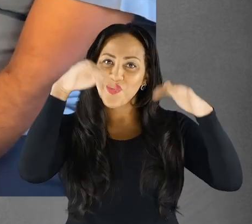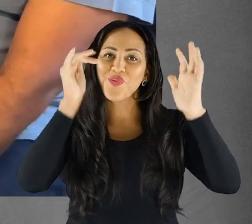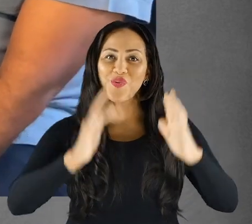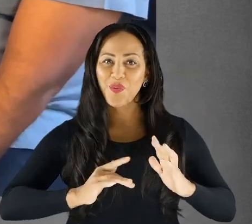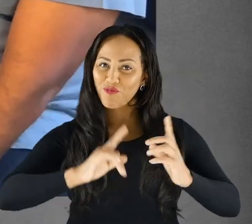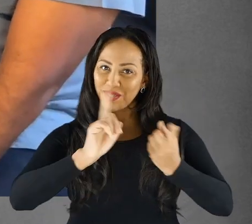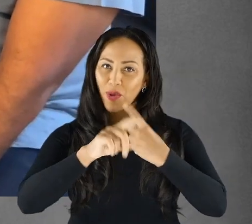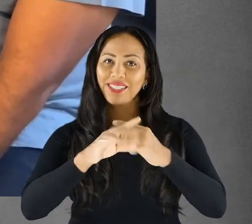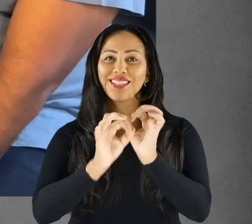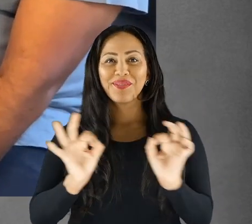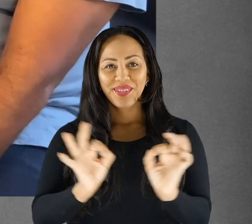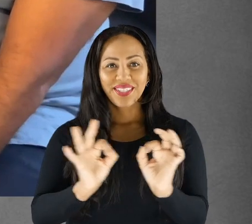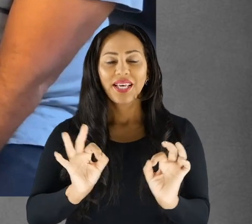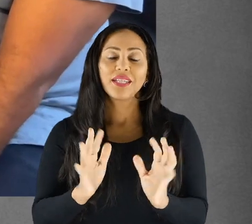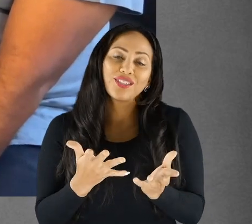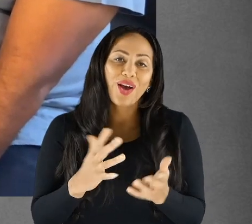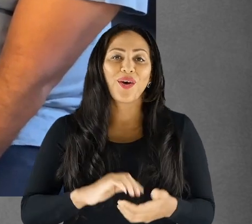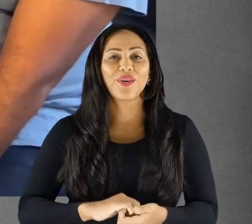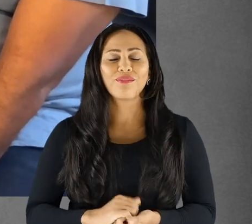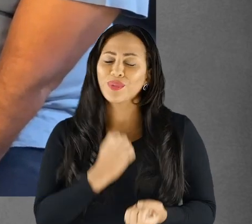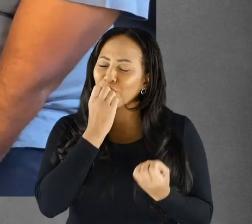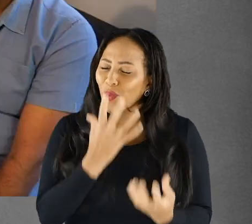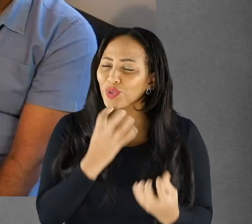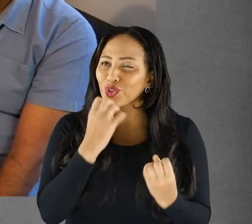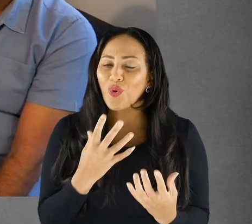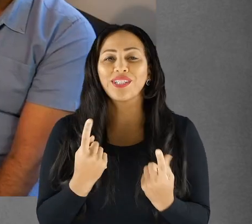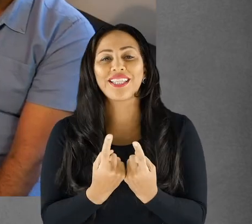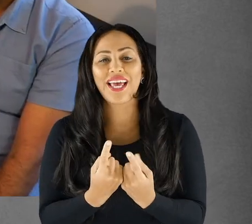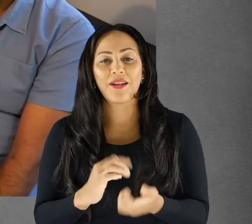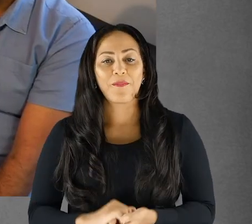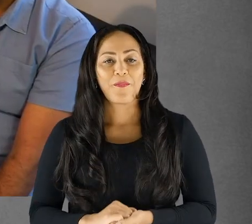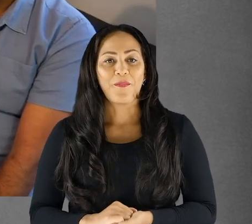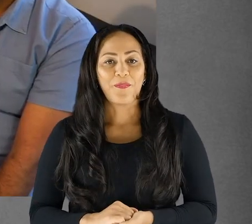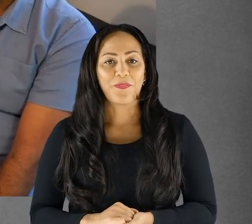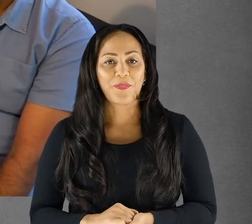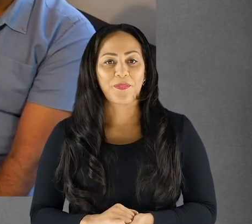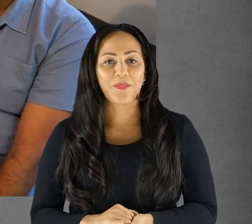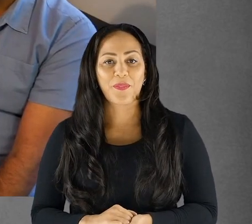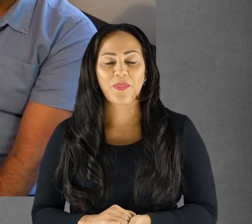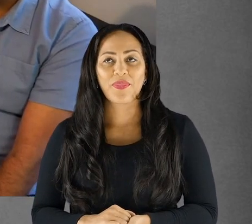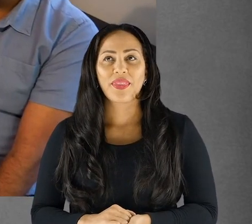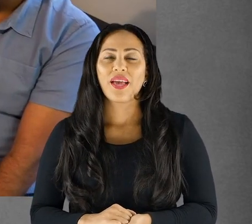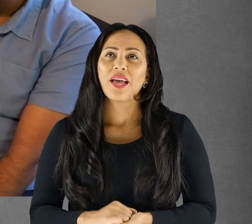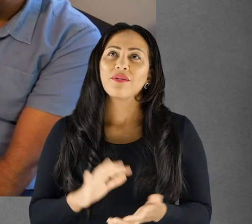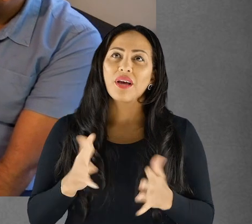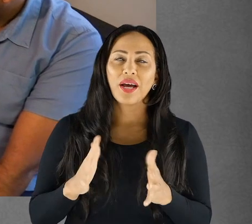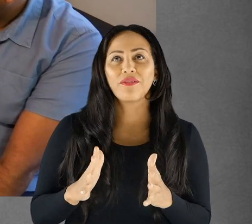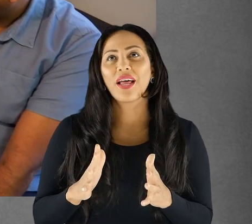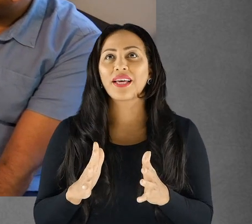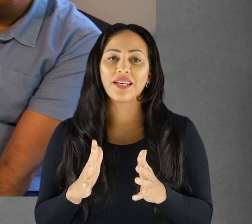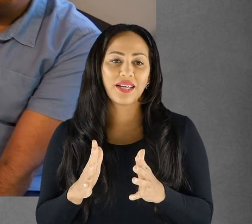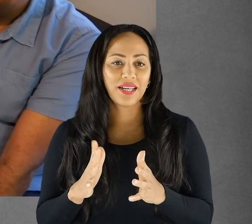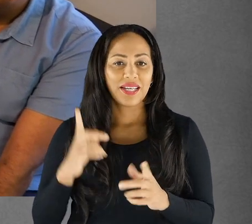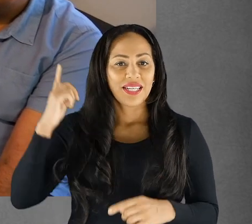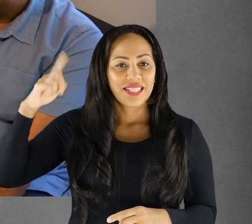responding, and so it's just a gorgeous thing. When I talk about it, it was almost like a sound bath, jazz improv,